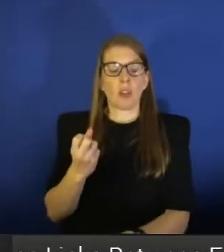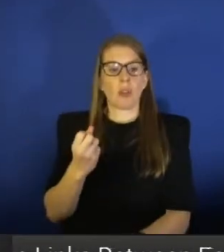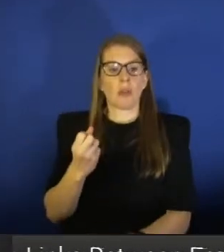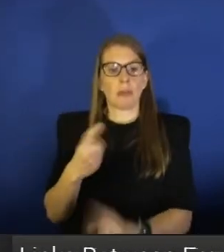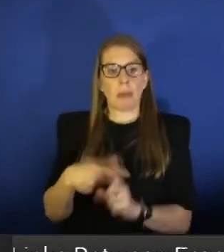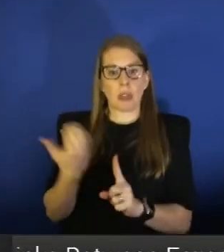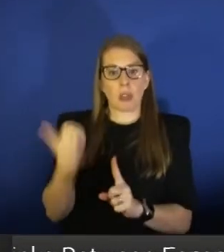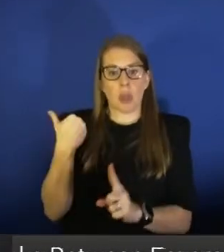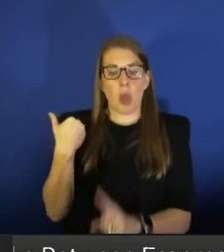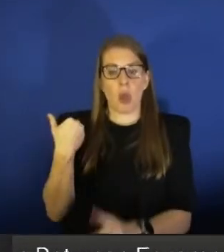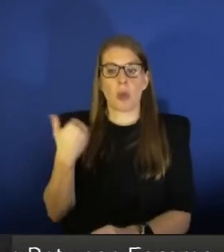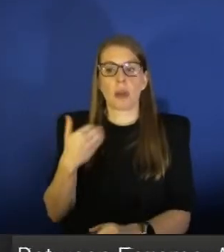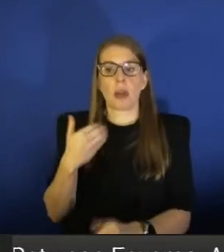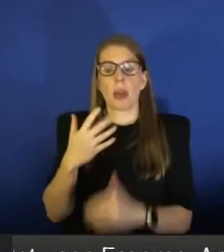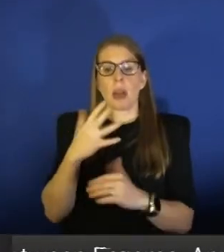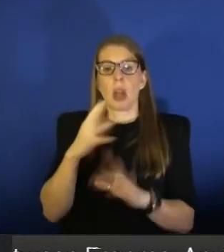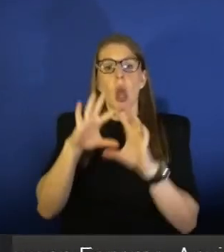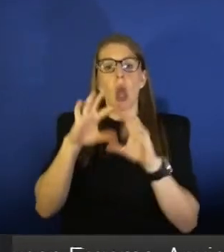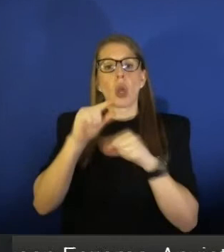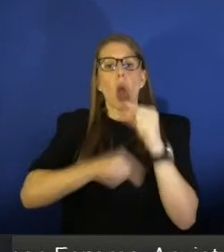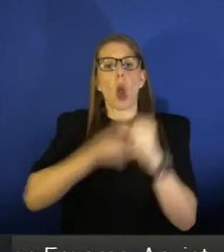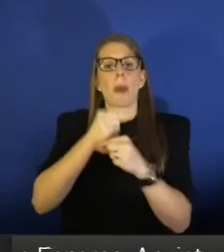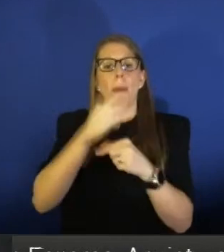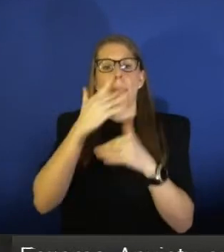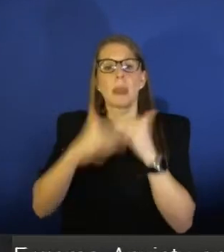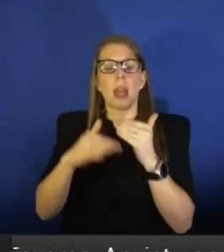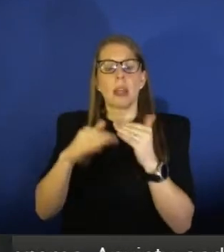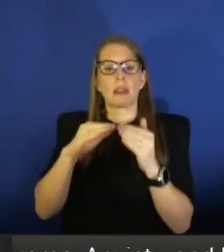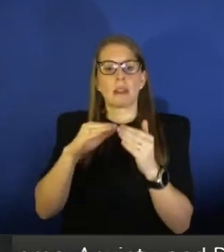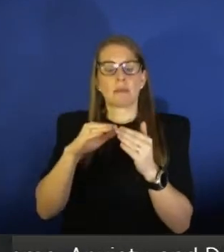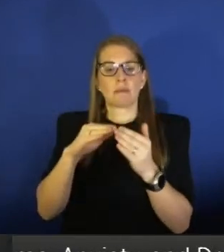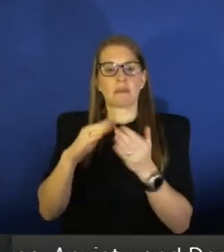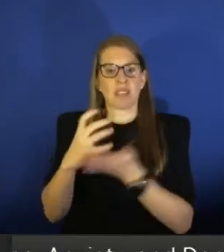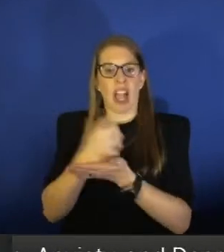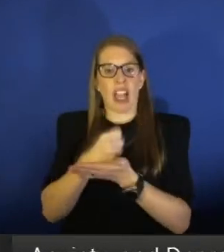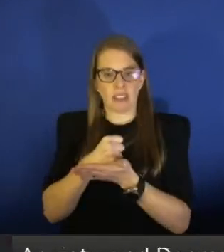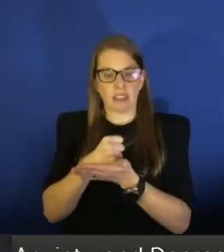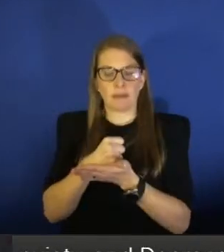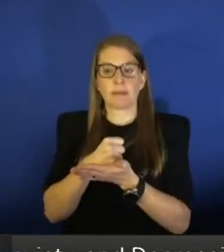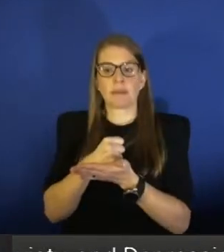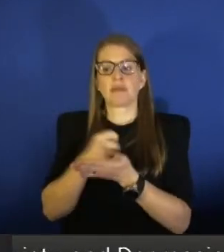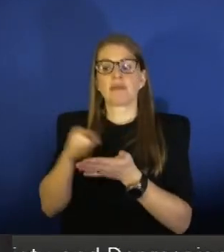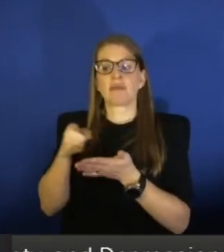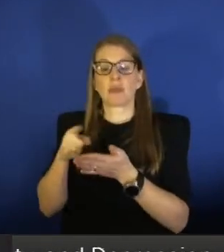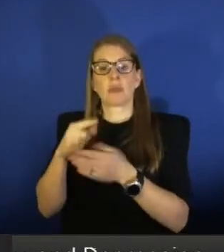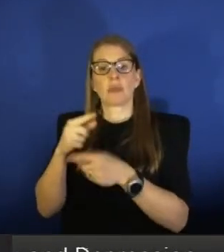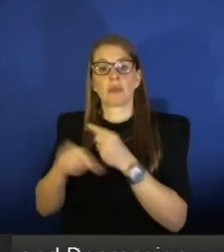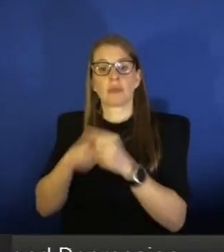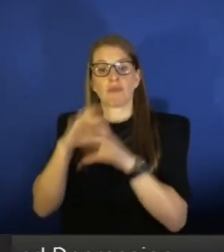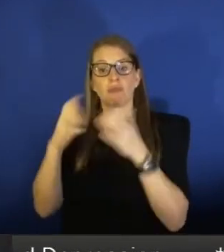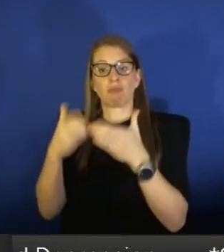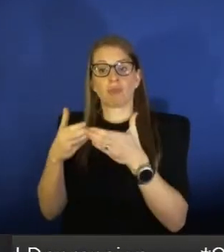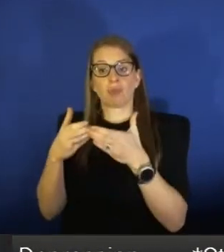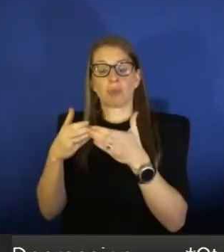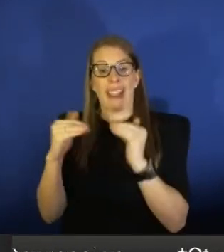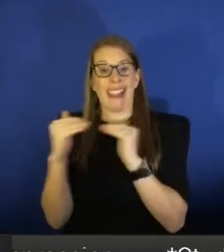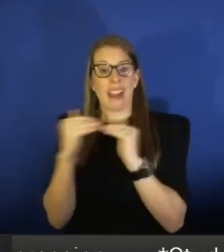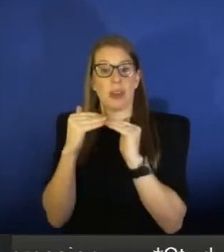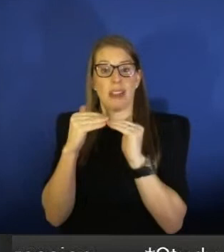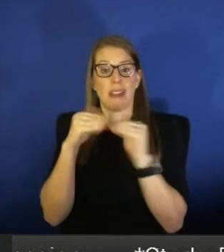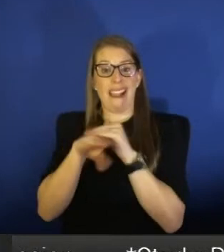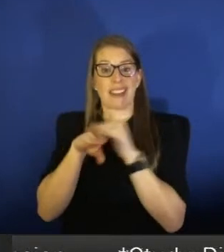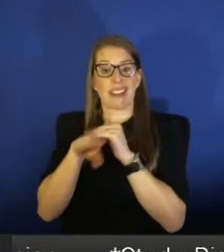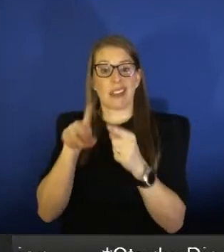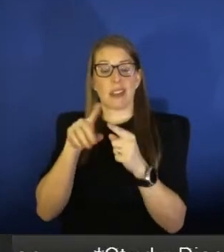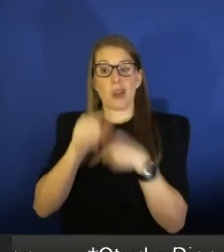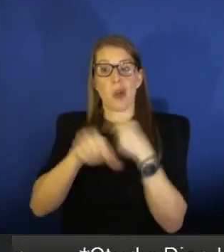Global Blood Fund. They're an organization aiming to increase equity and access to blood products across the